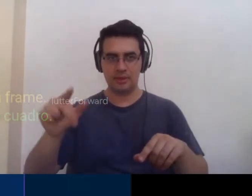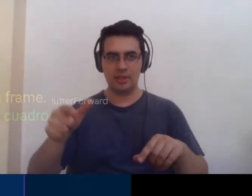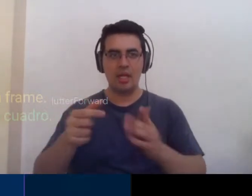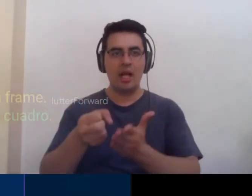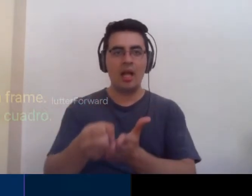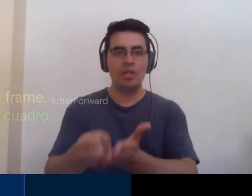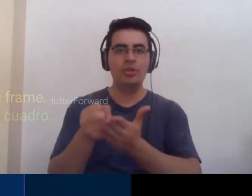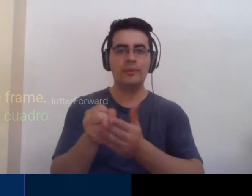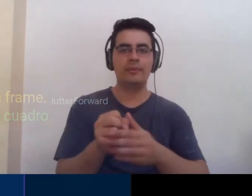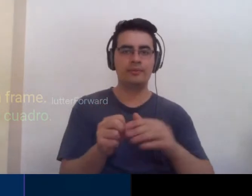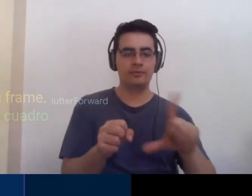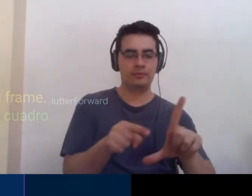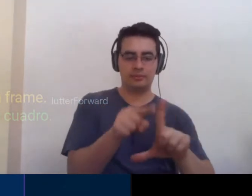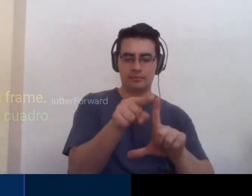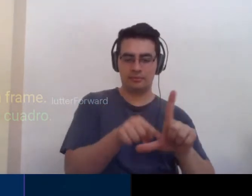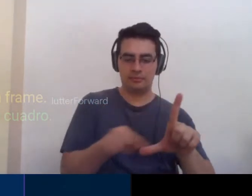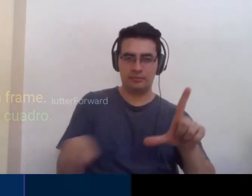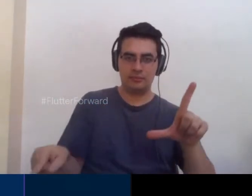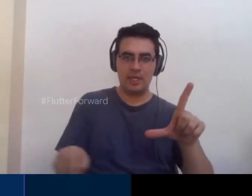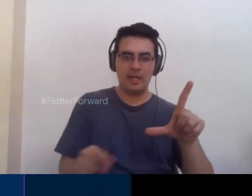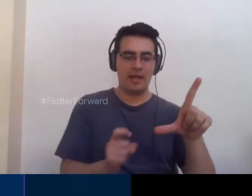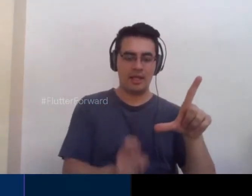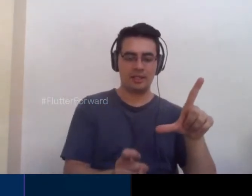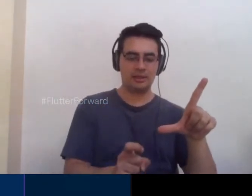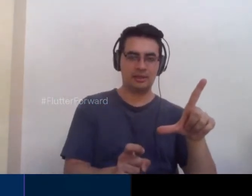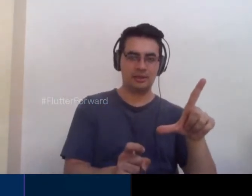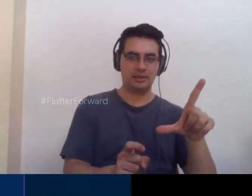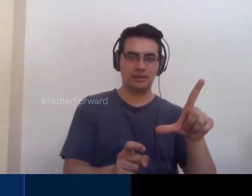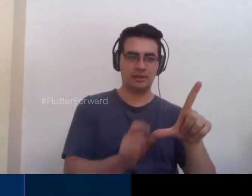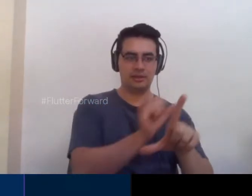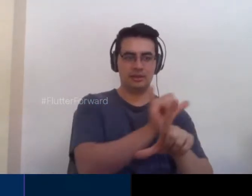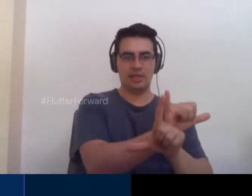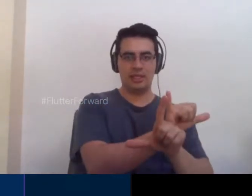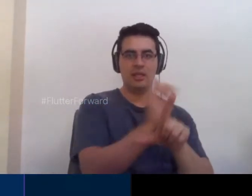control how much of the graph we draw at each frame.